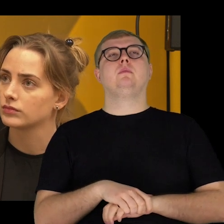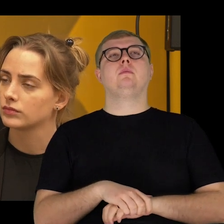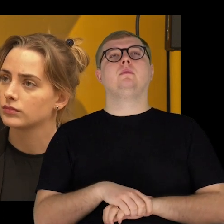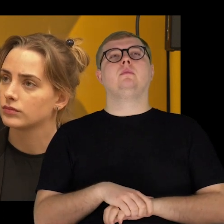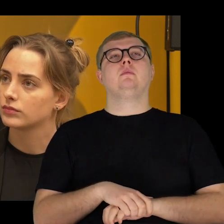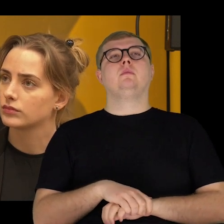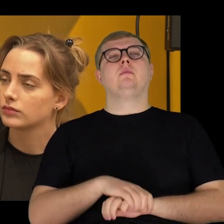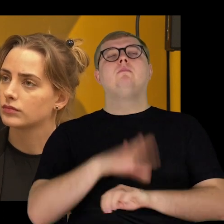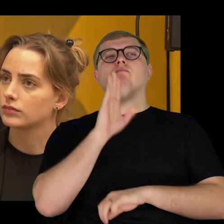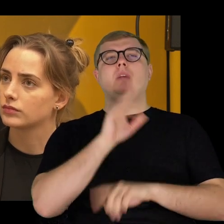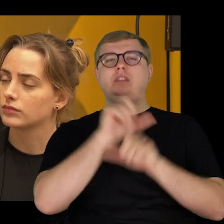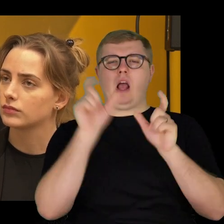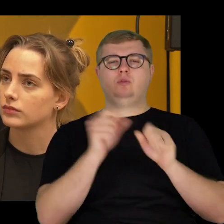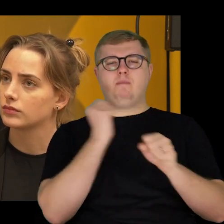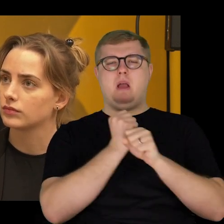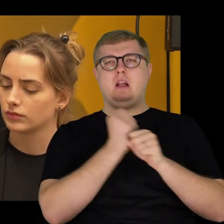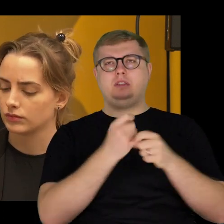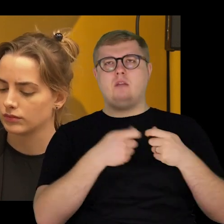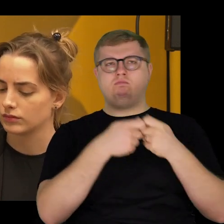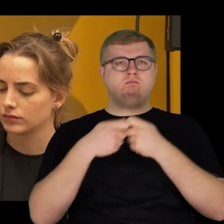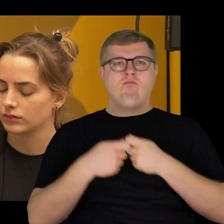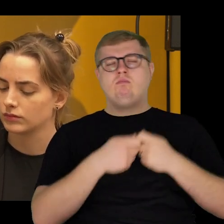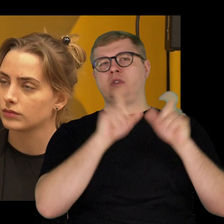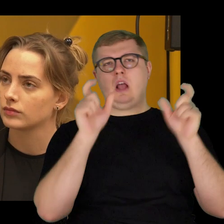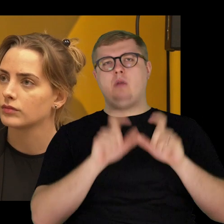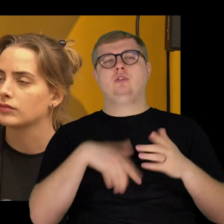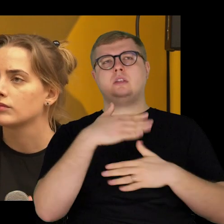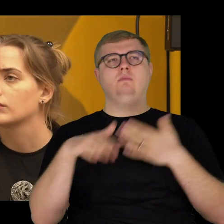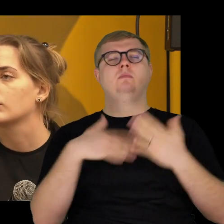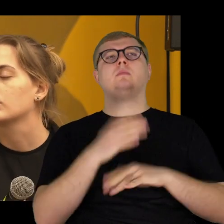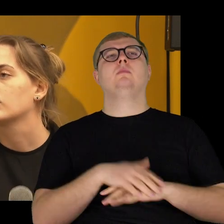working together on this